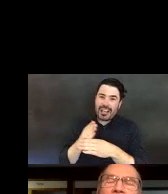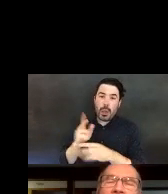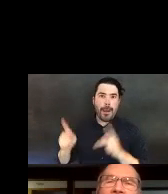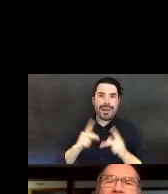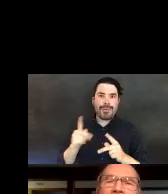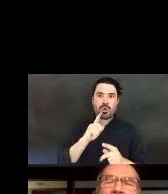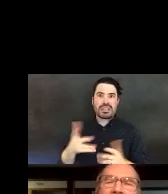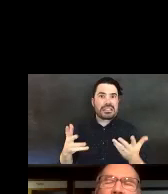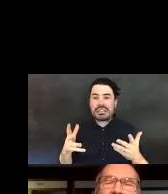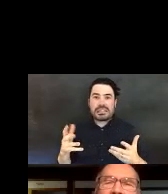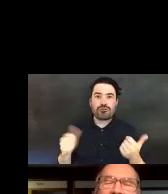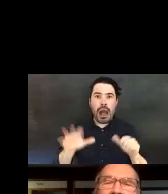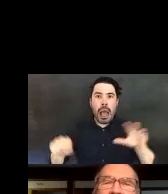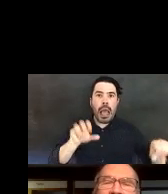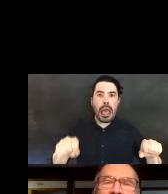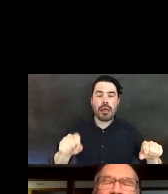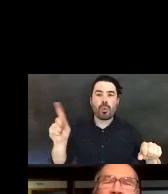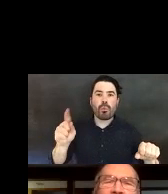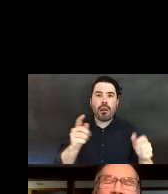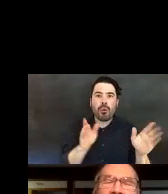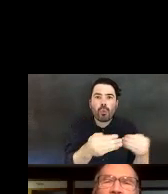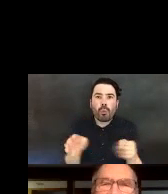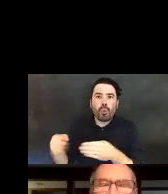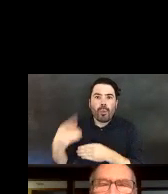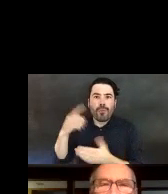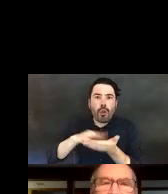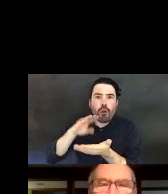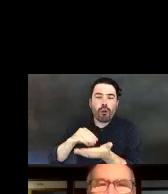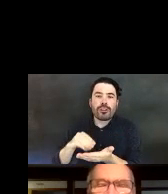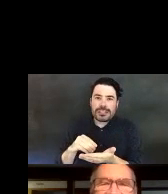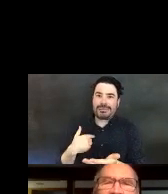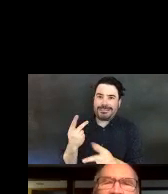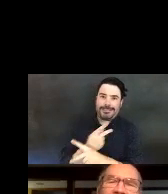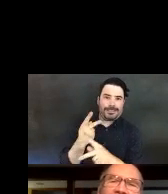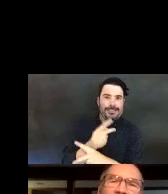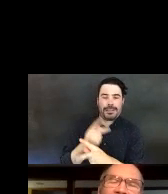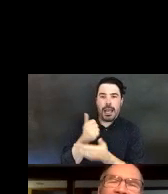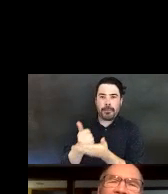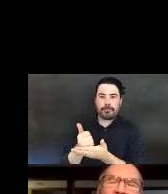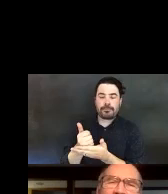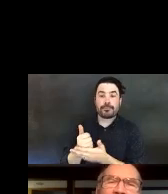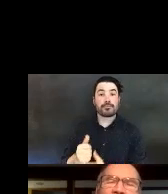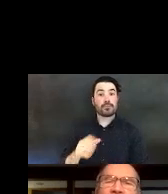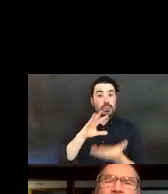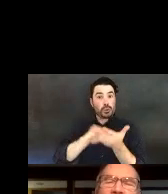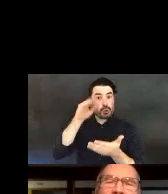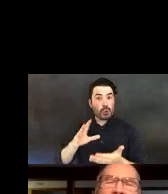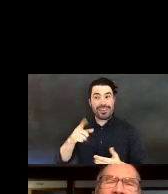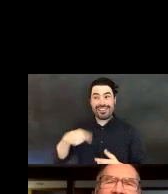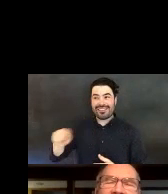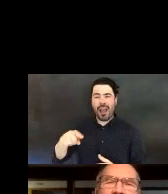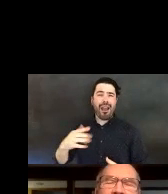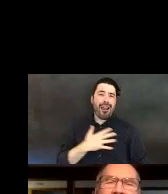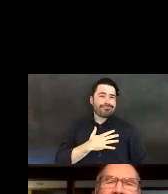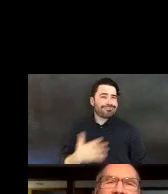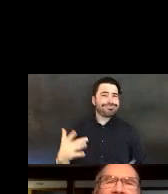working on that right now. But our students are pleased to be back, pleased to be part of all that we're doing,